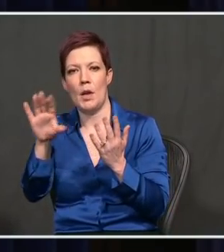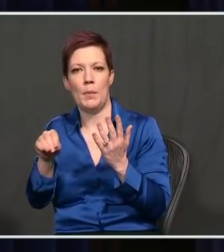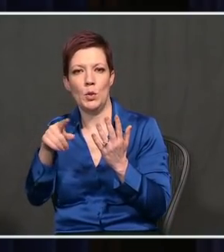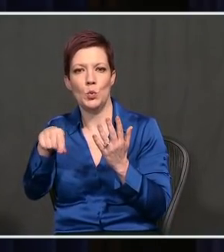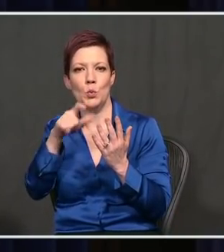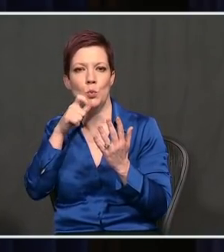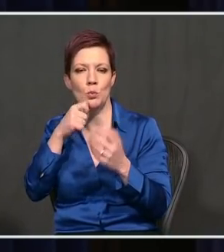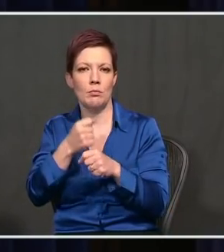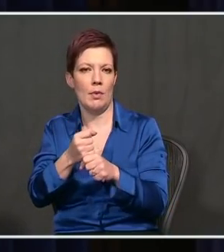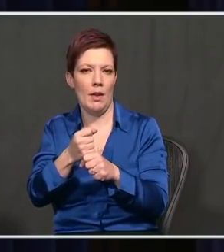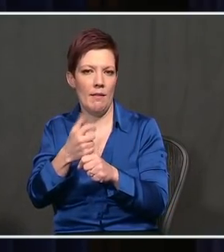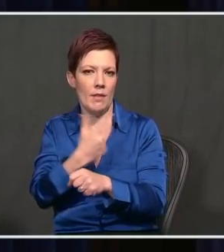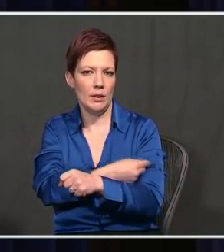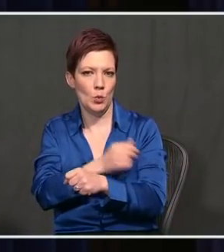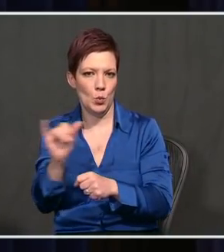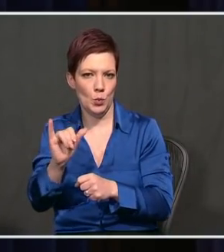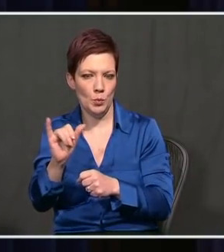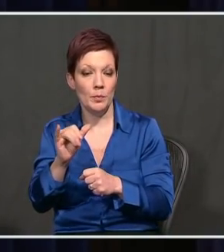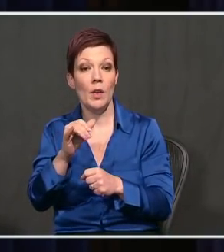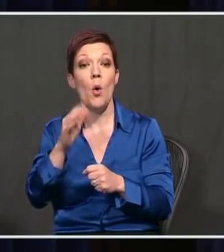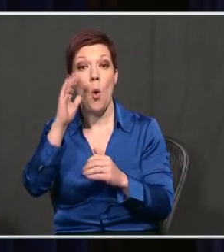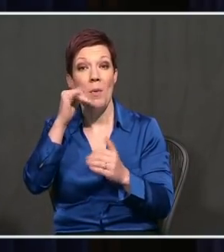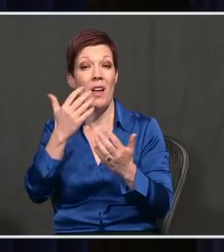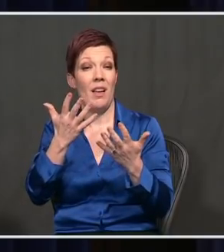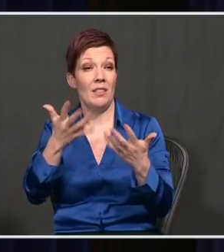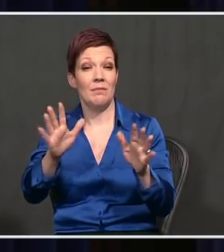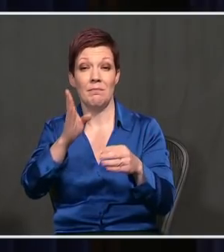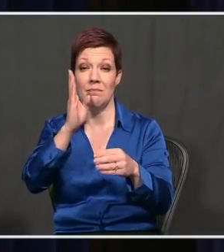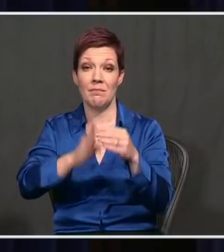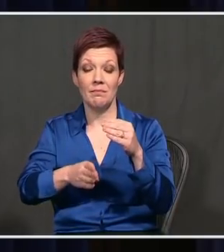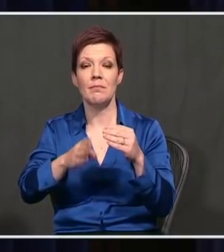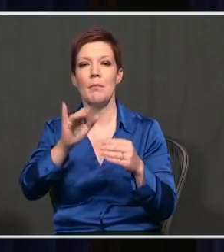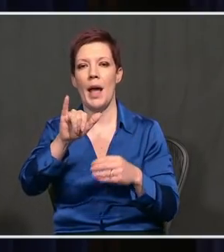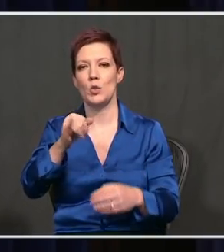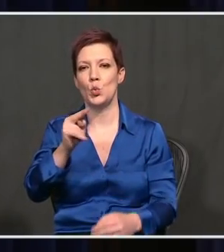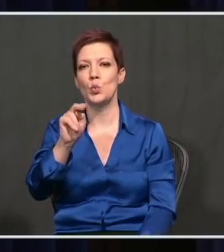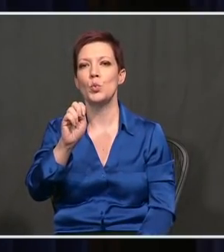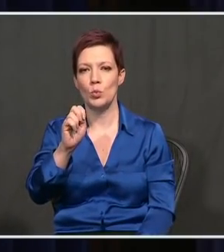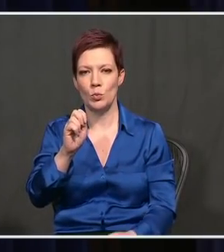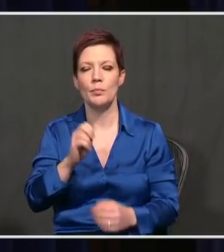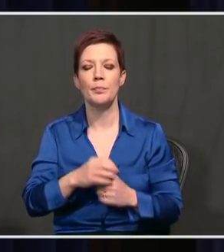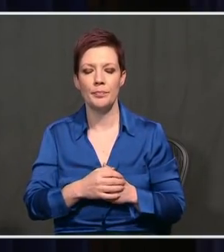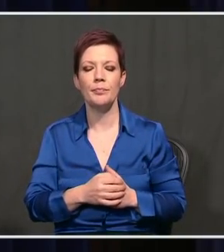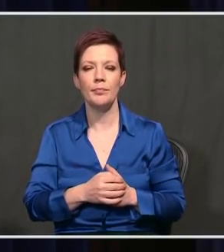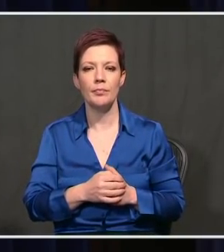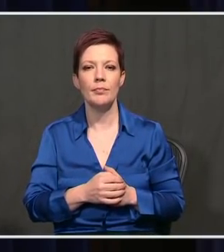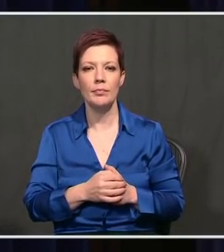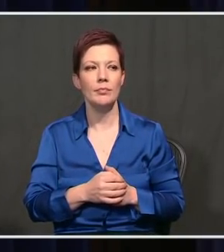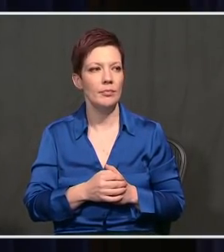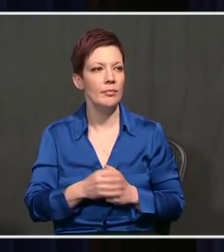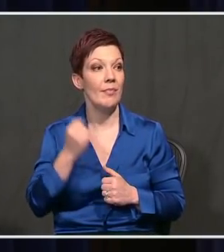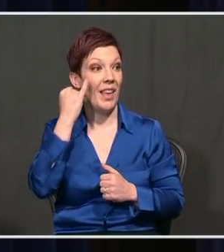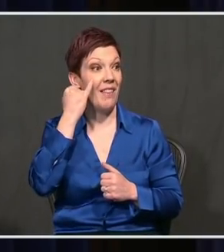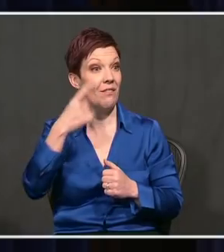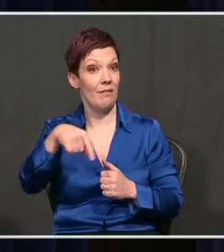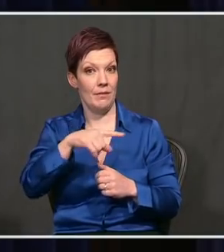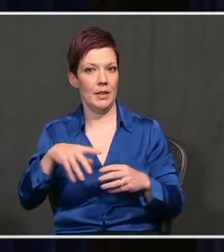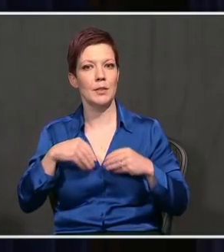accepts, which we hope, to be vaccinated. So how come we have developed so many vaccines so